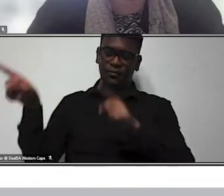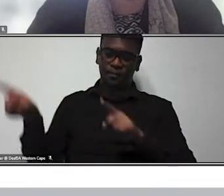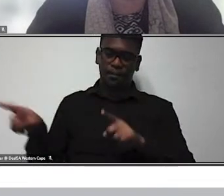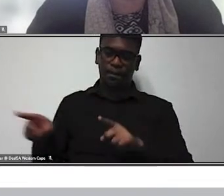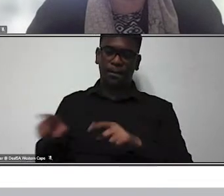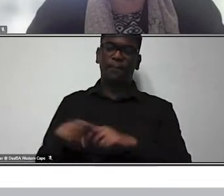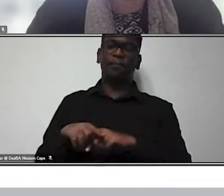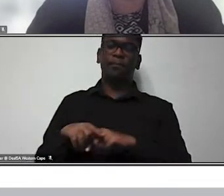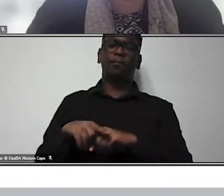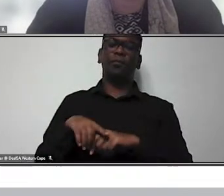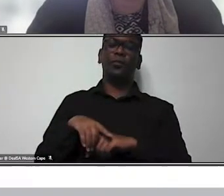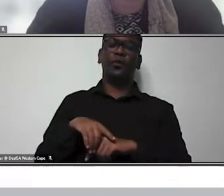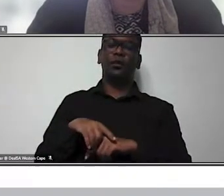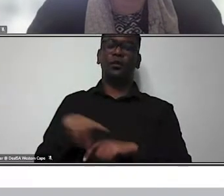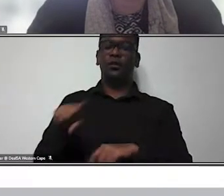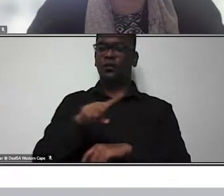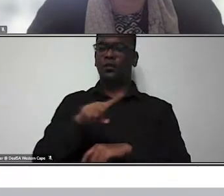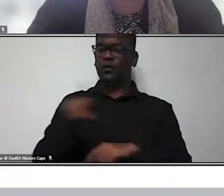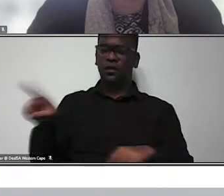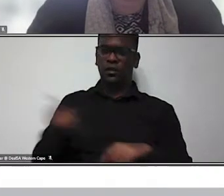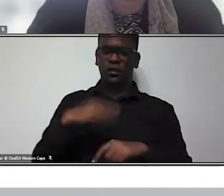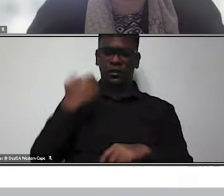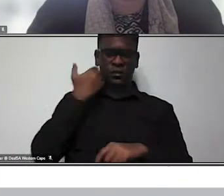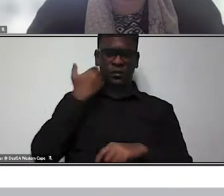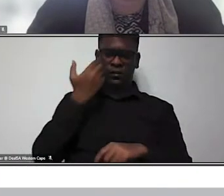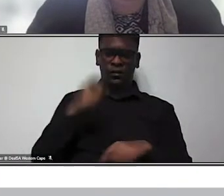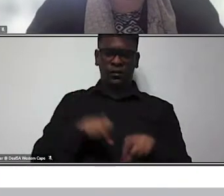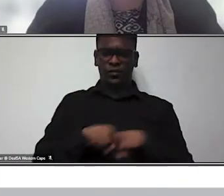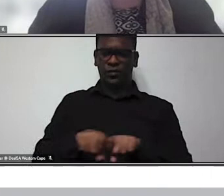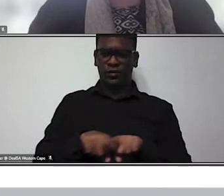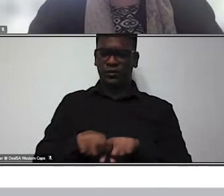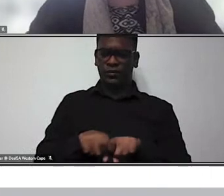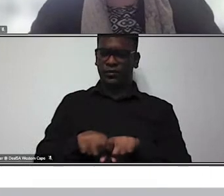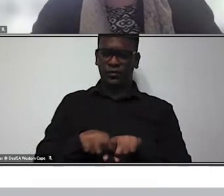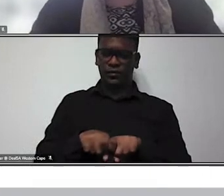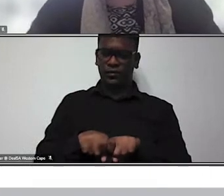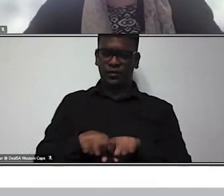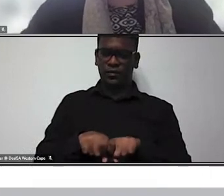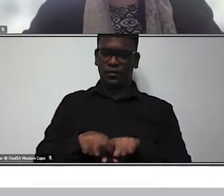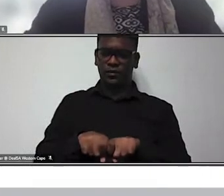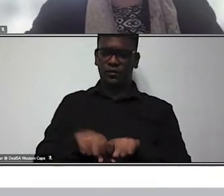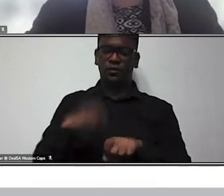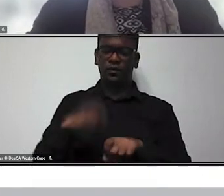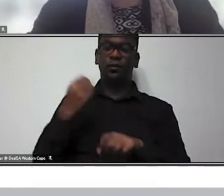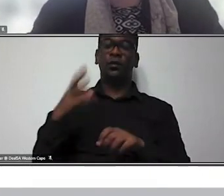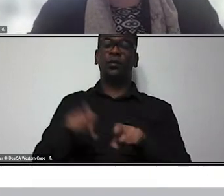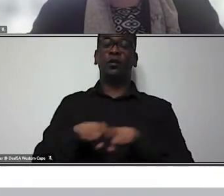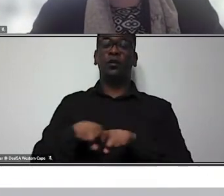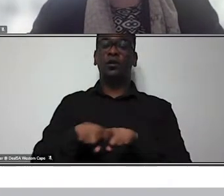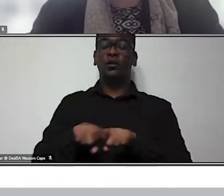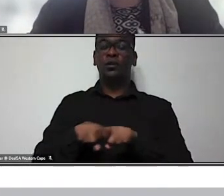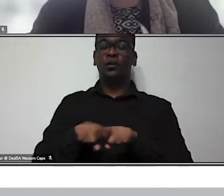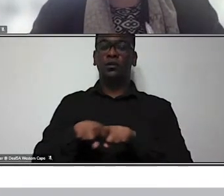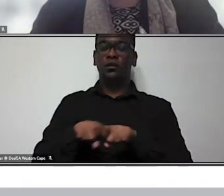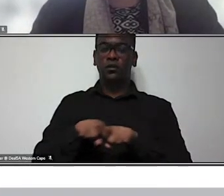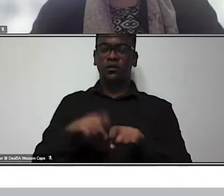because they don't want the competition, particularly when the competition can be linked to what is called